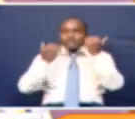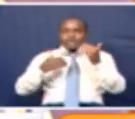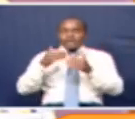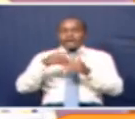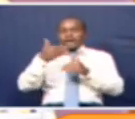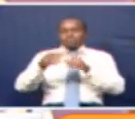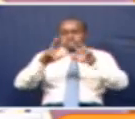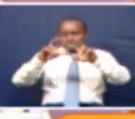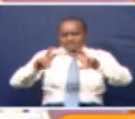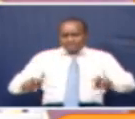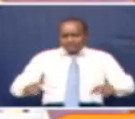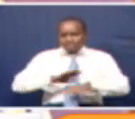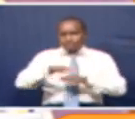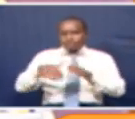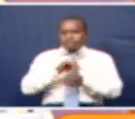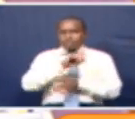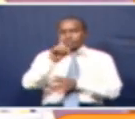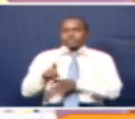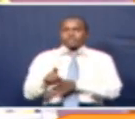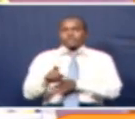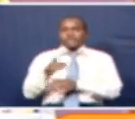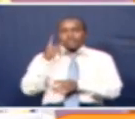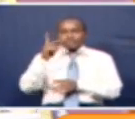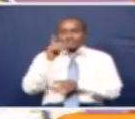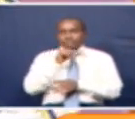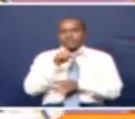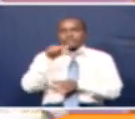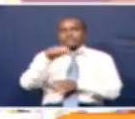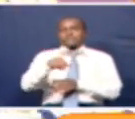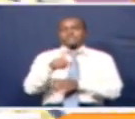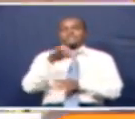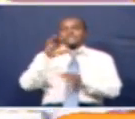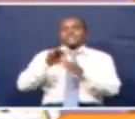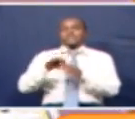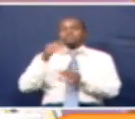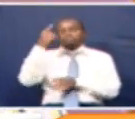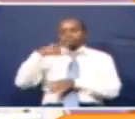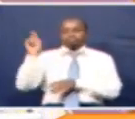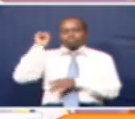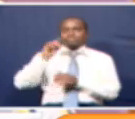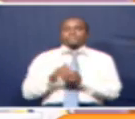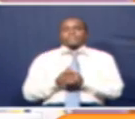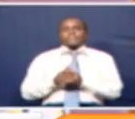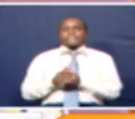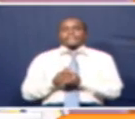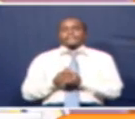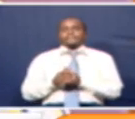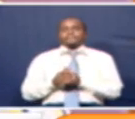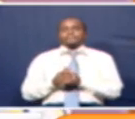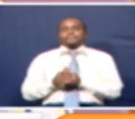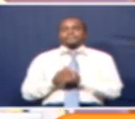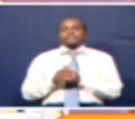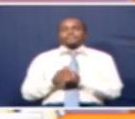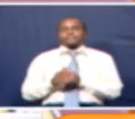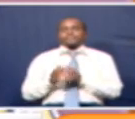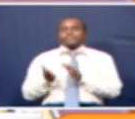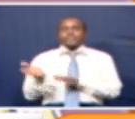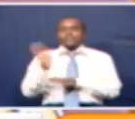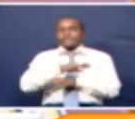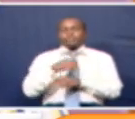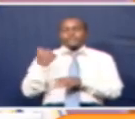questions, they have found out that this election is illegitimate. Let me come back to the issue of